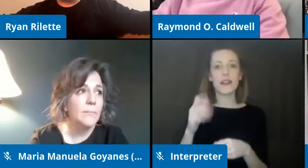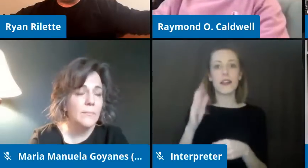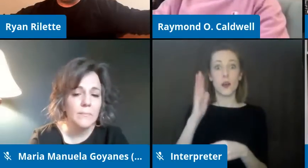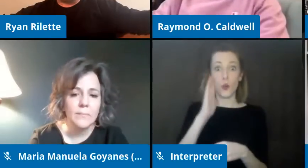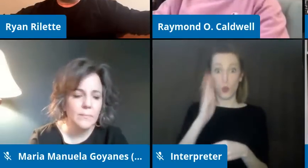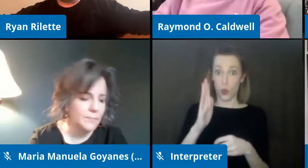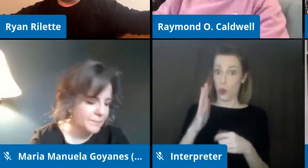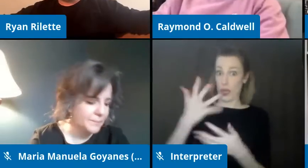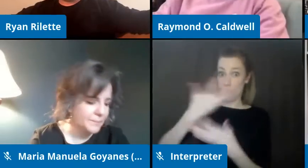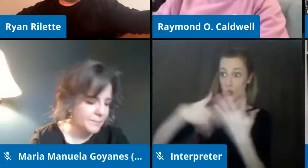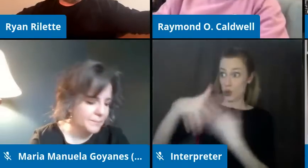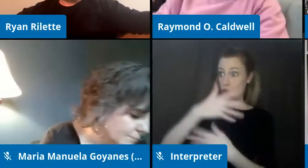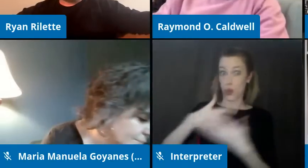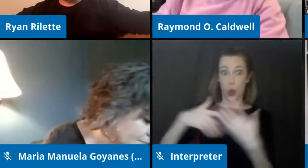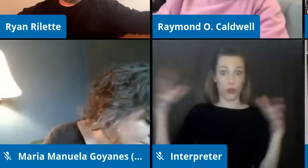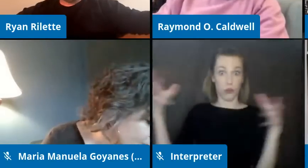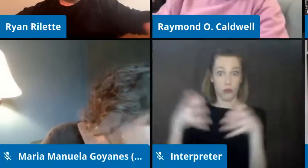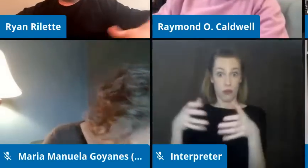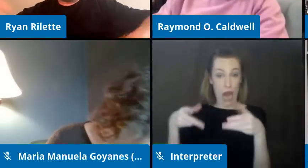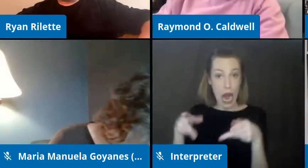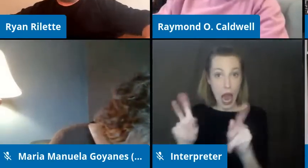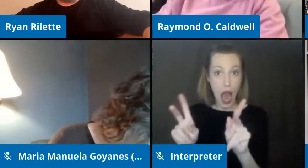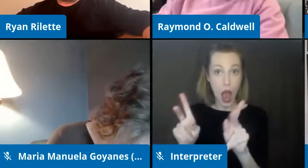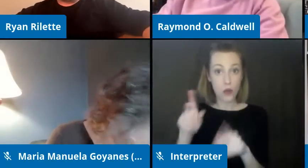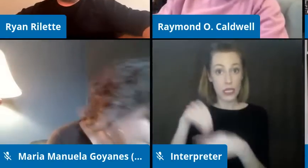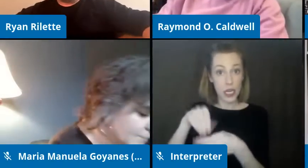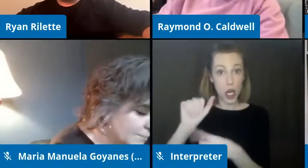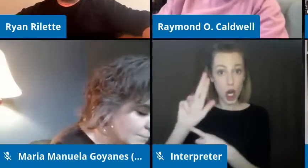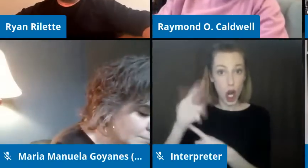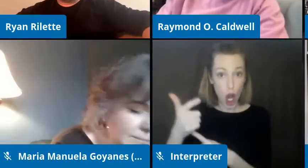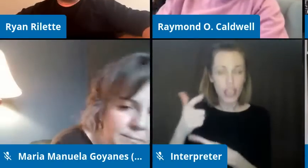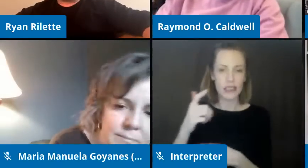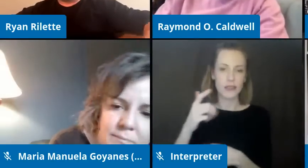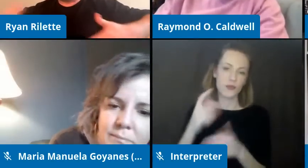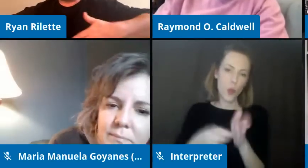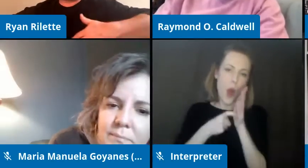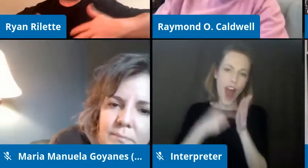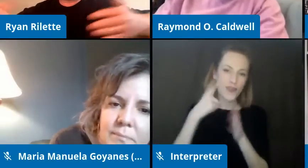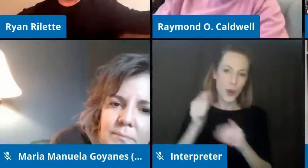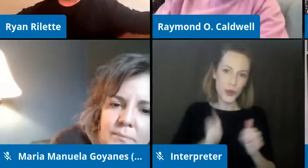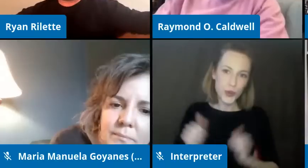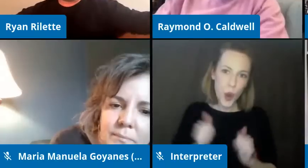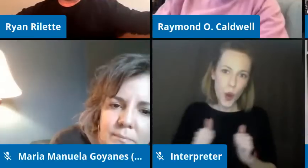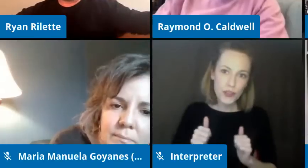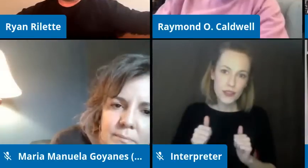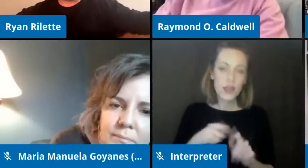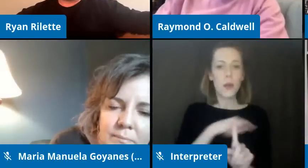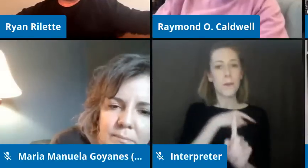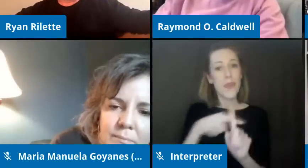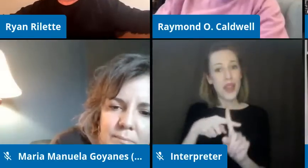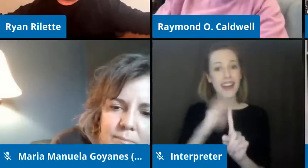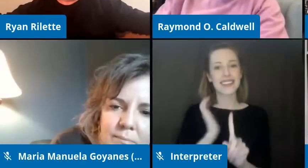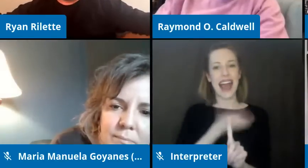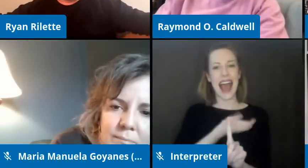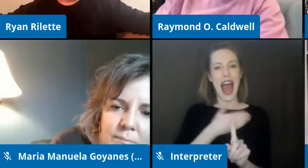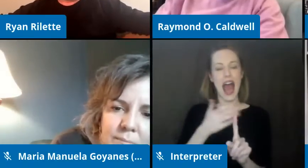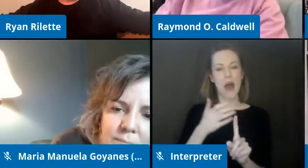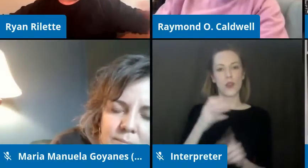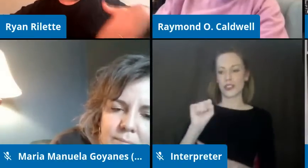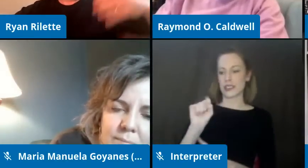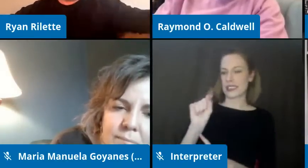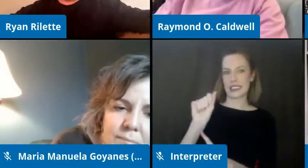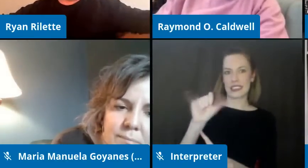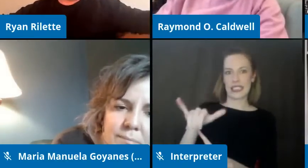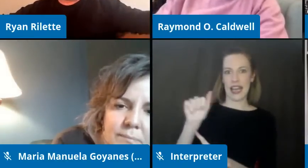for us to do shows, but also when will the stay-at-home orders be lifted so that we can even get our folks in to start building the